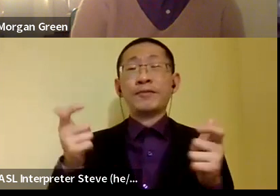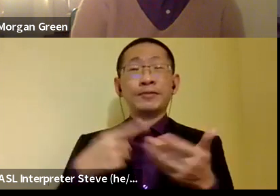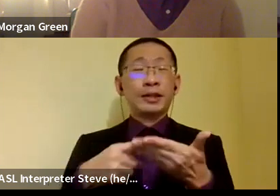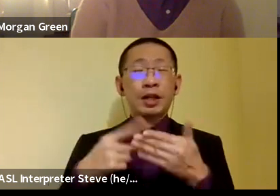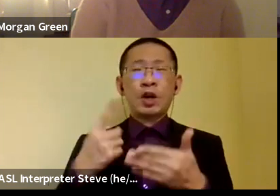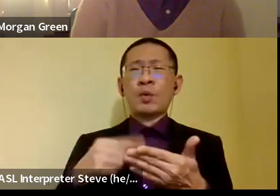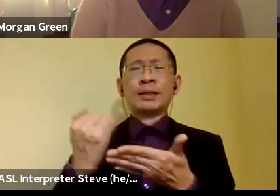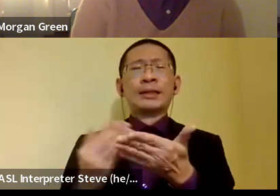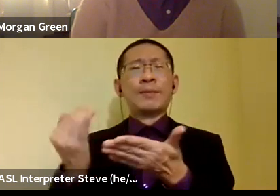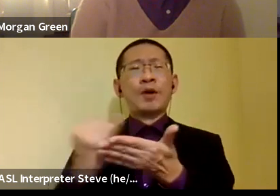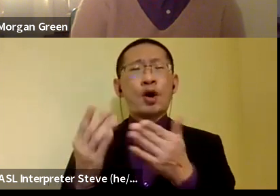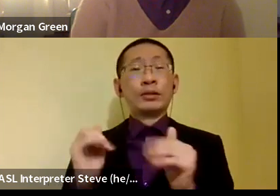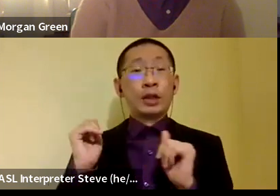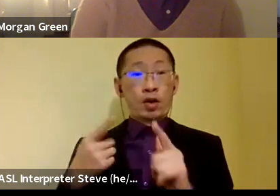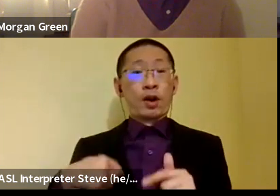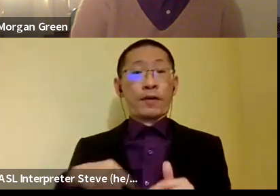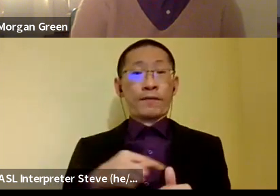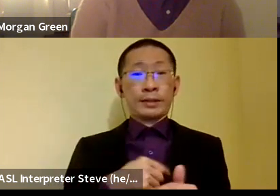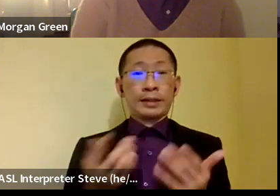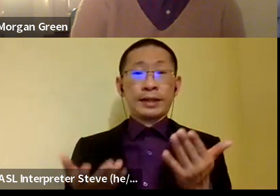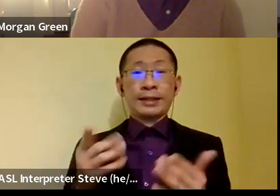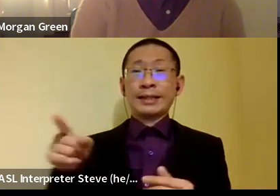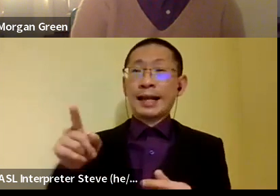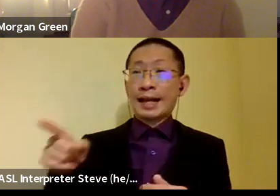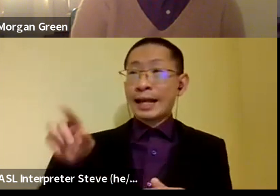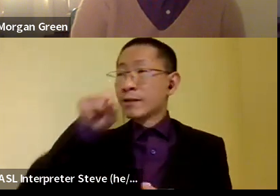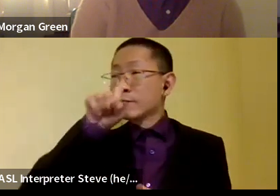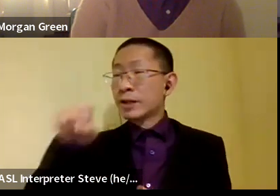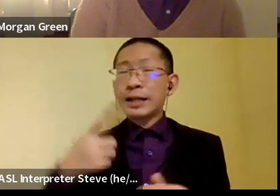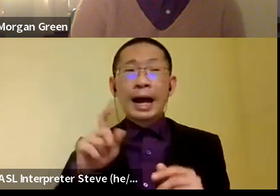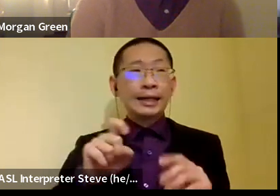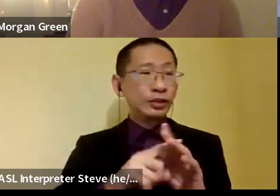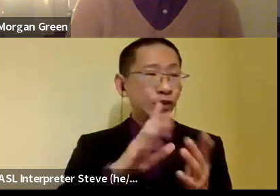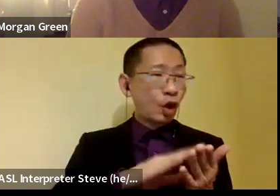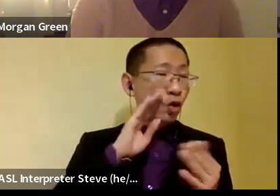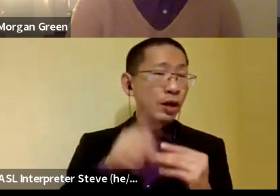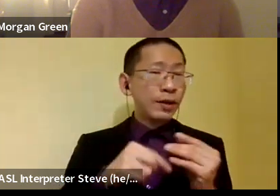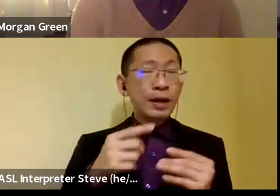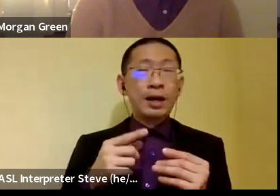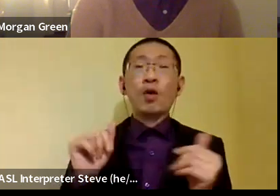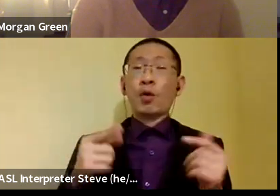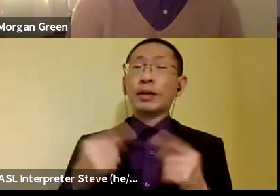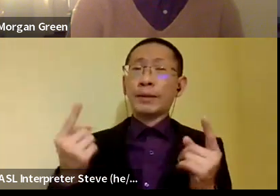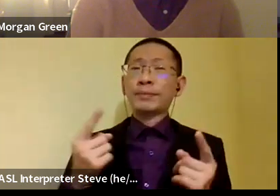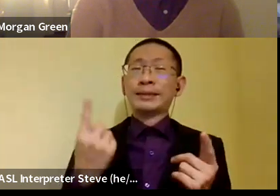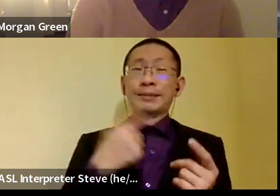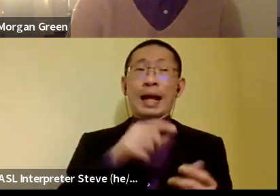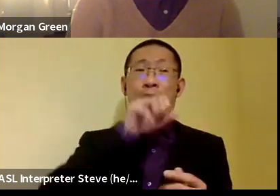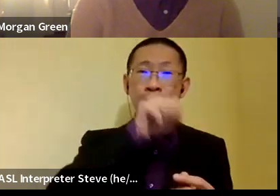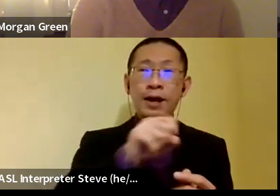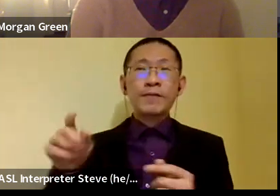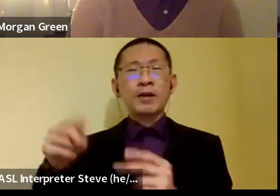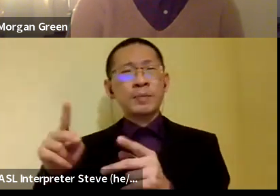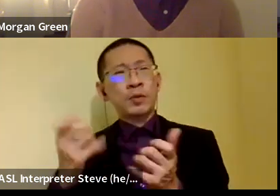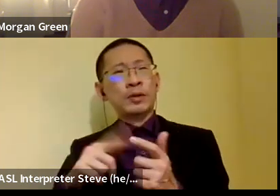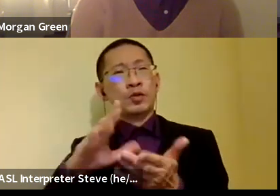some artists that we all like, that Mayan loves, that I need to start learning about, vice versa, you know, those kind of like our